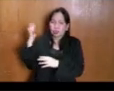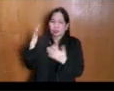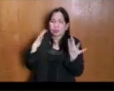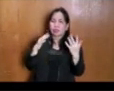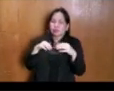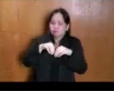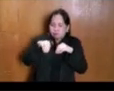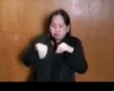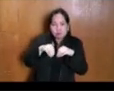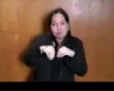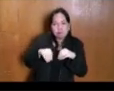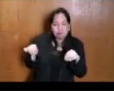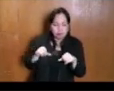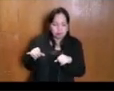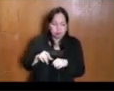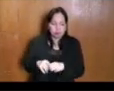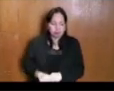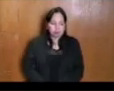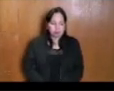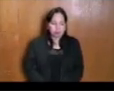among others.